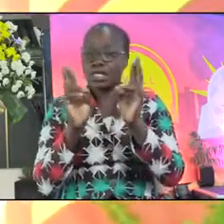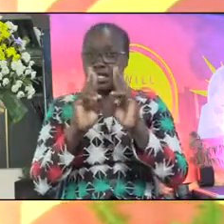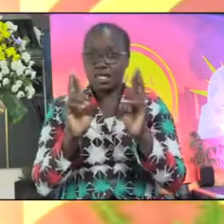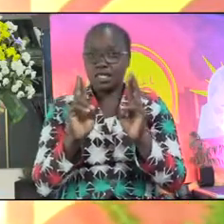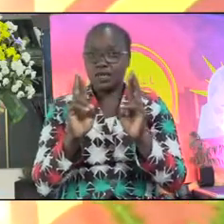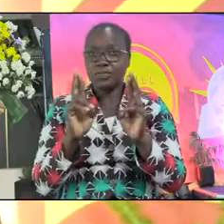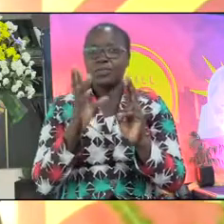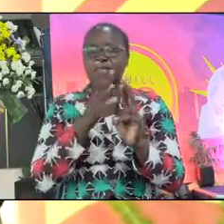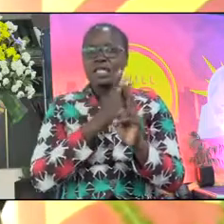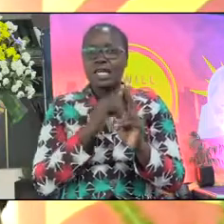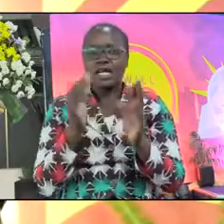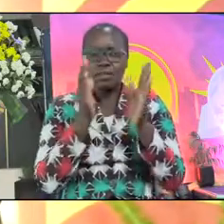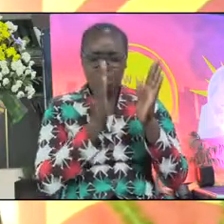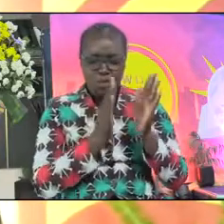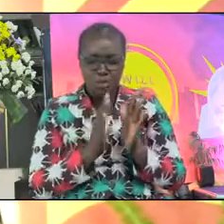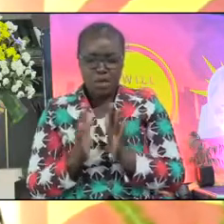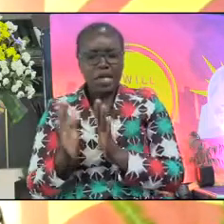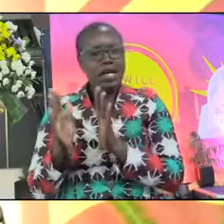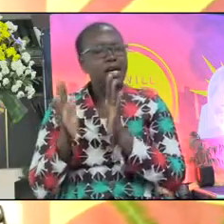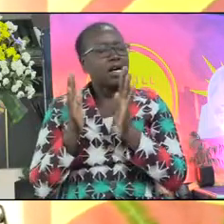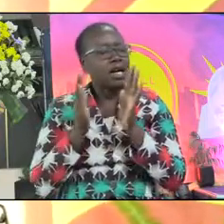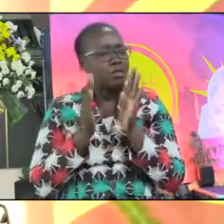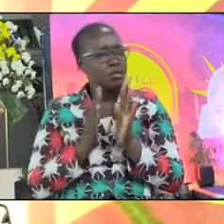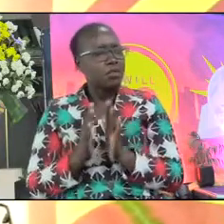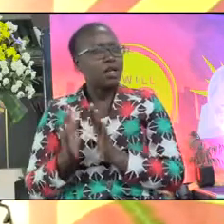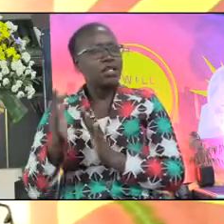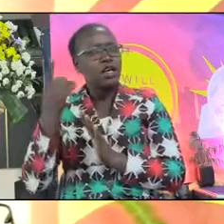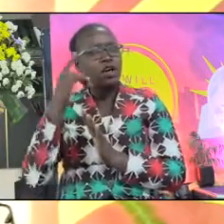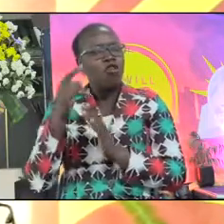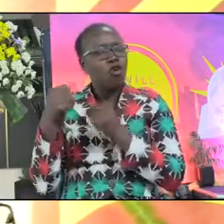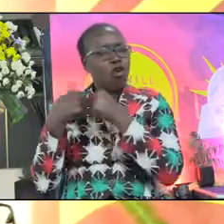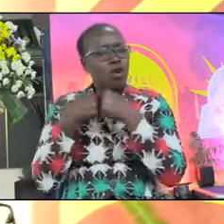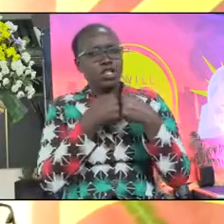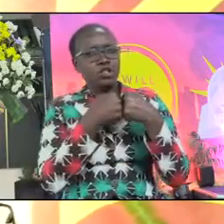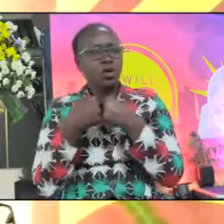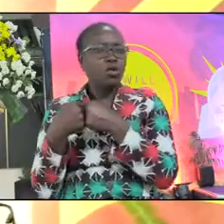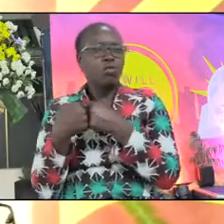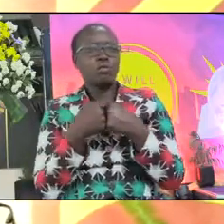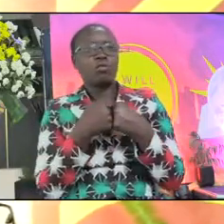ready and be prepared for a storm,